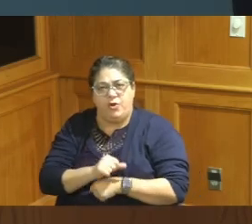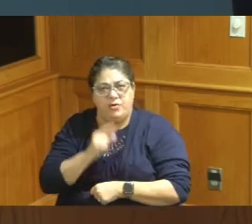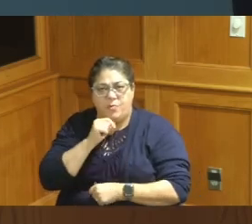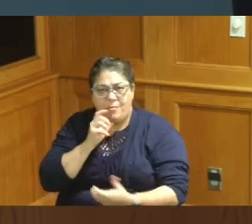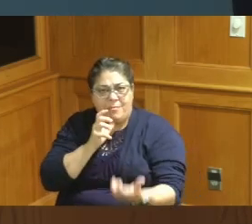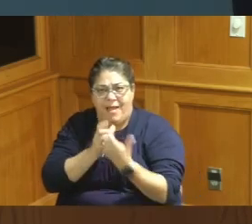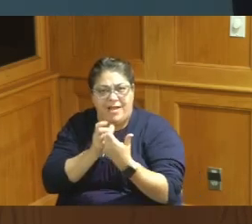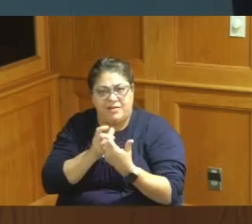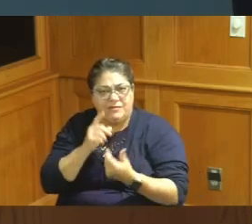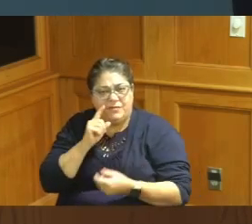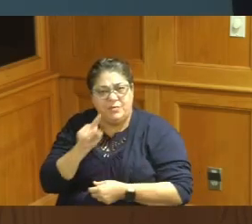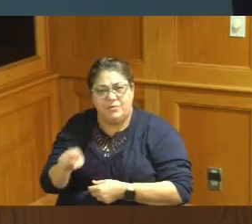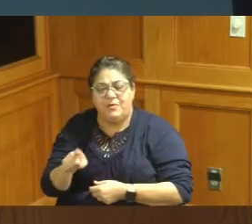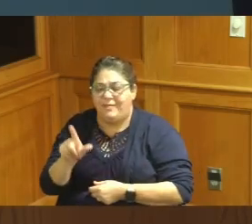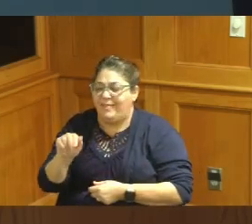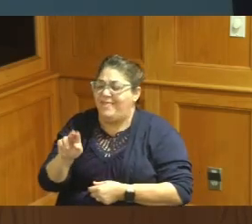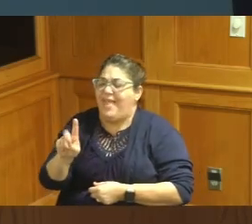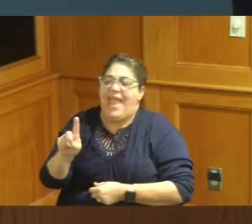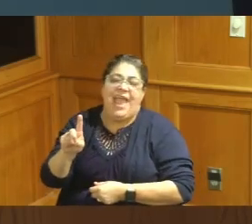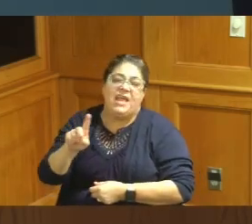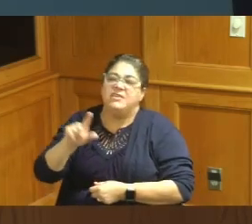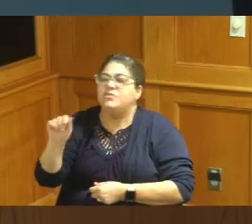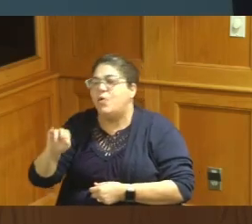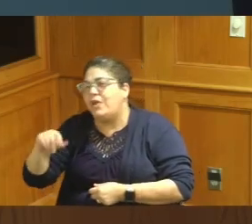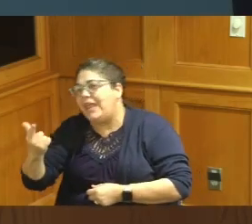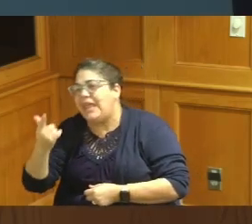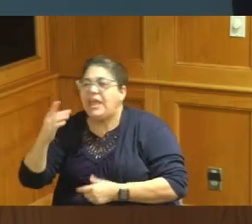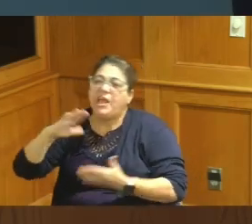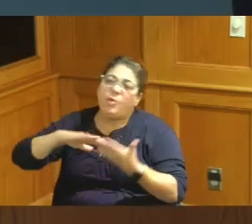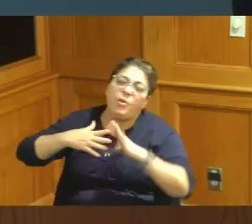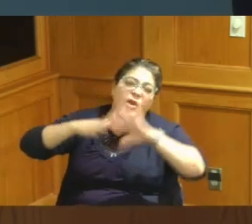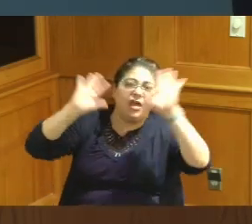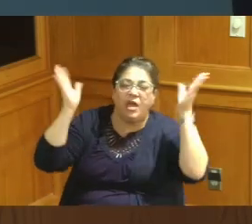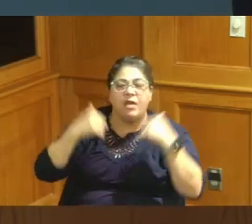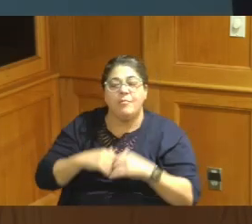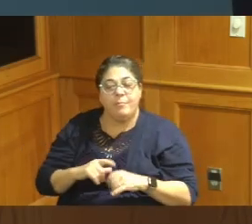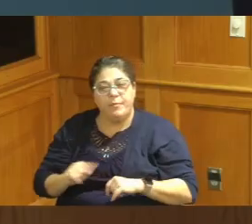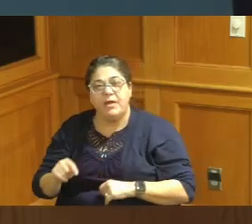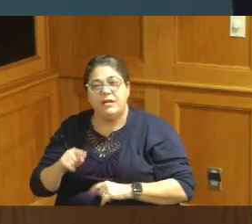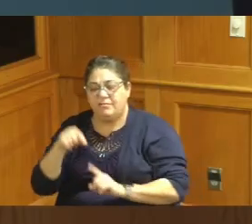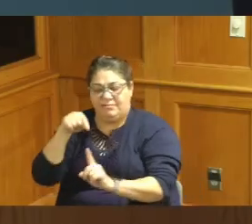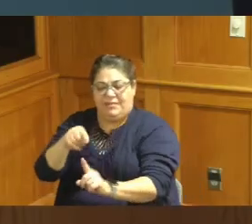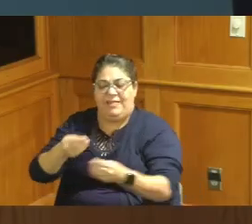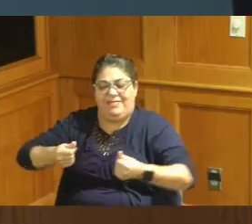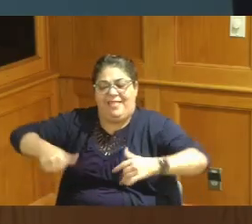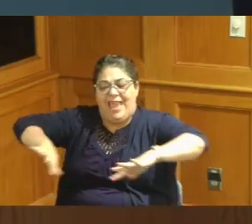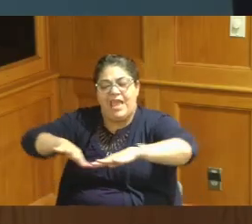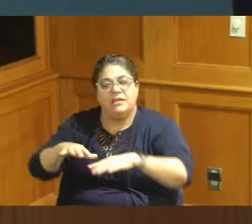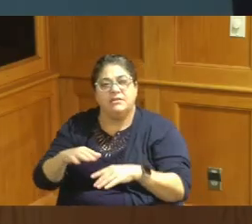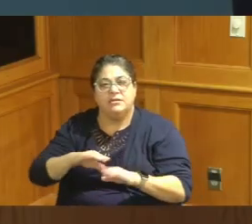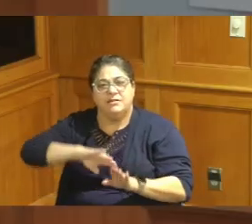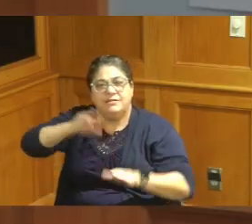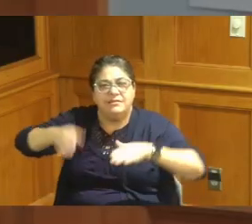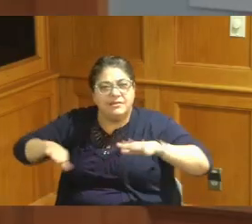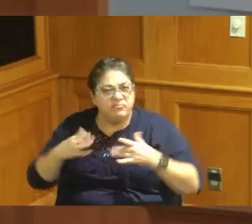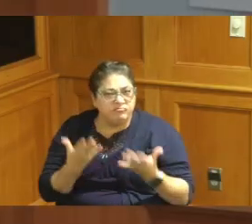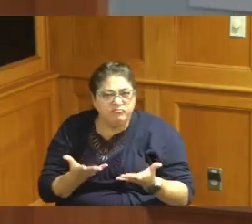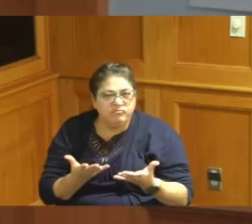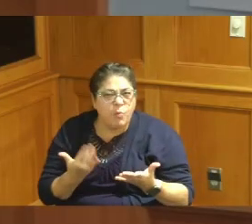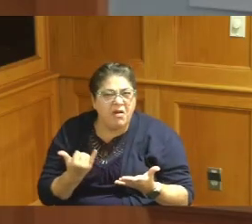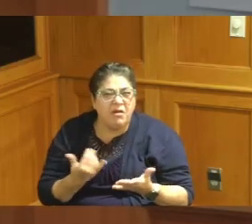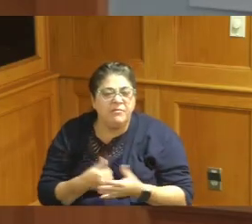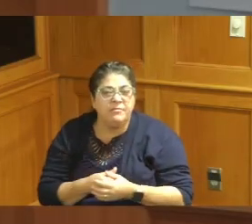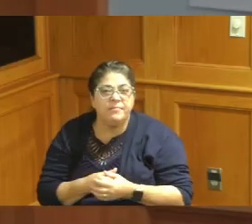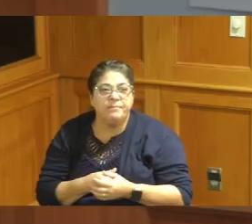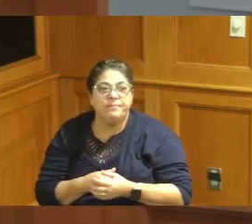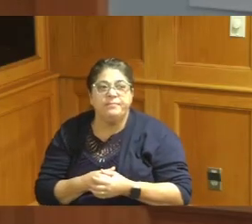for just land, never mind the zoning and the community and all that other stuff, just the land itself. Well,